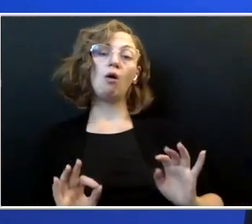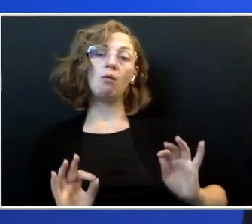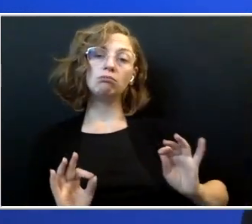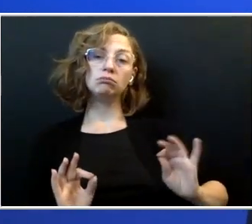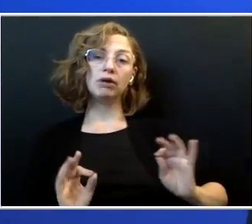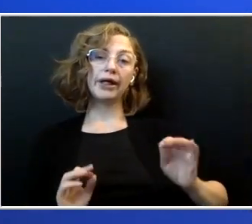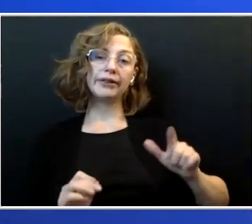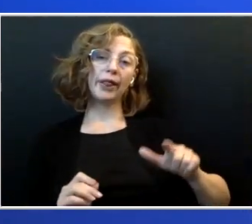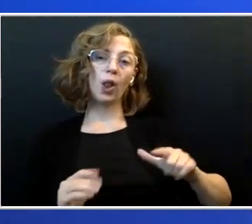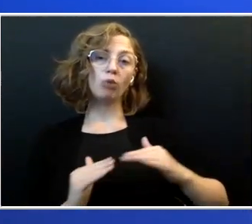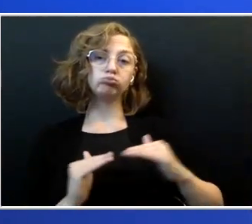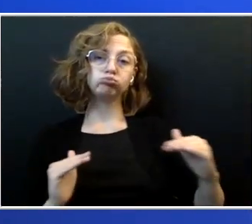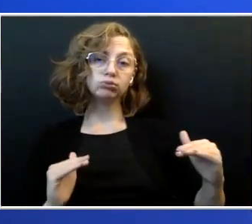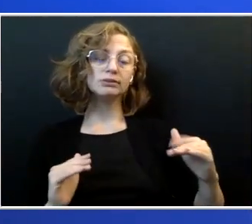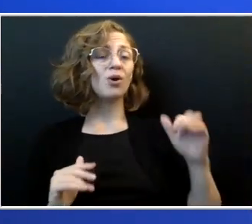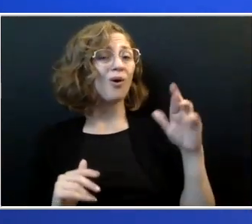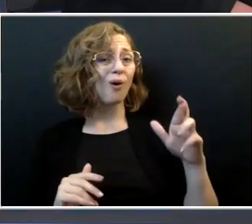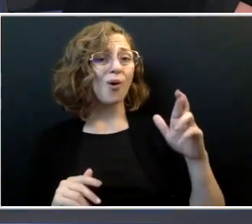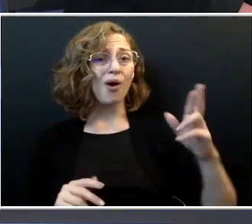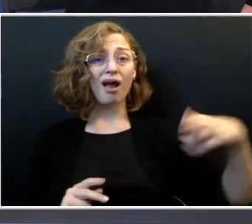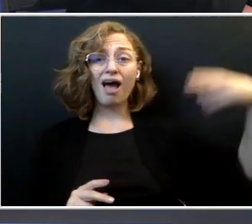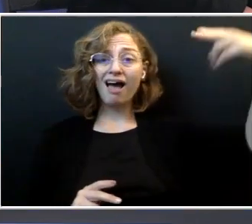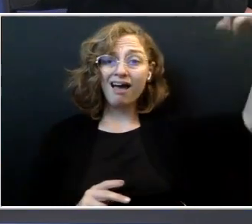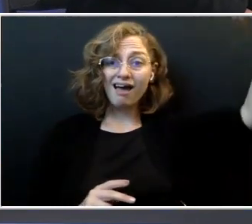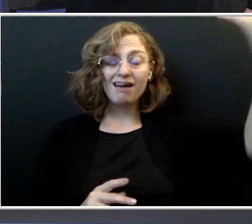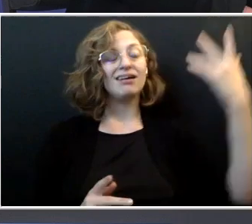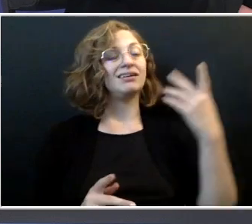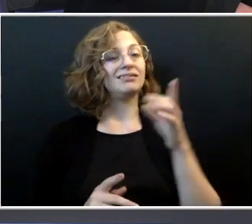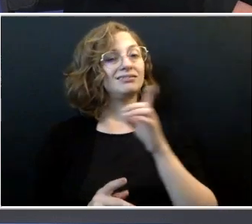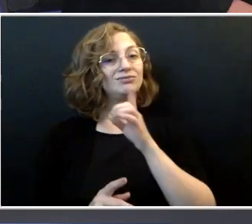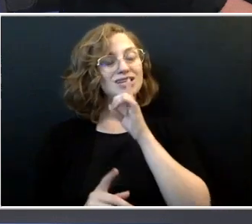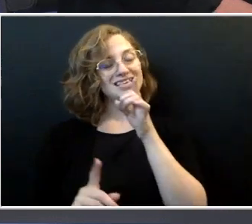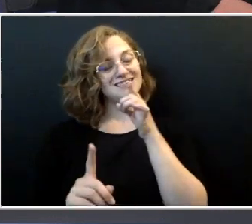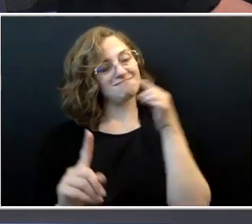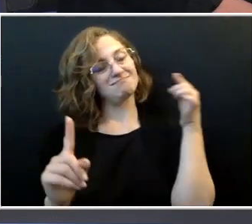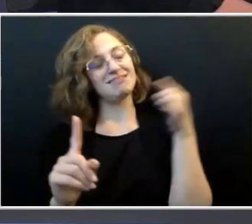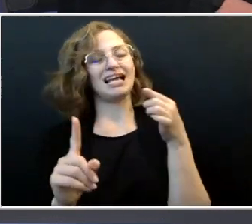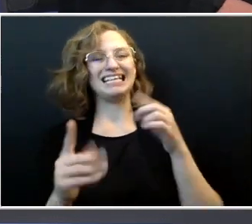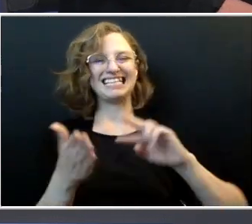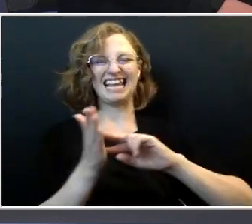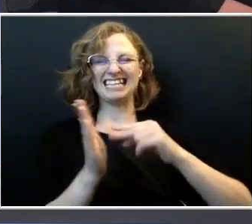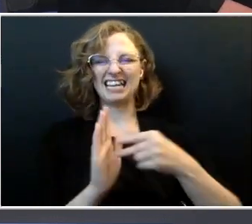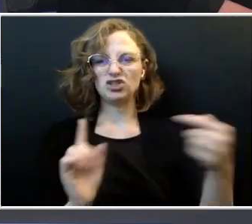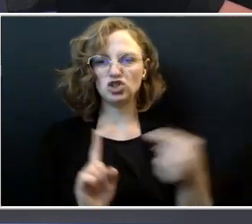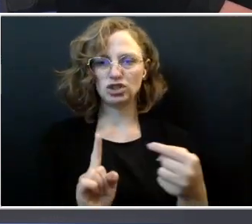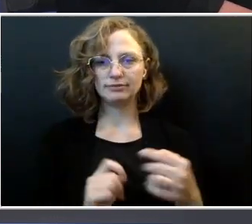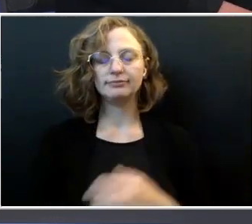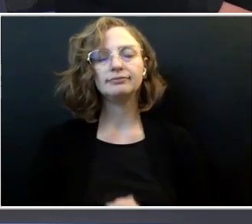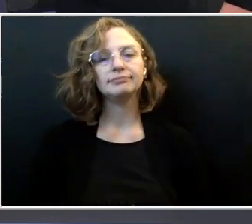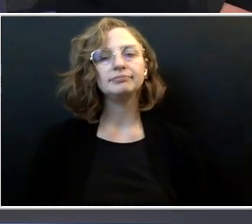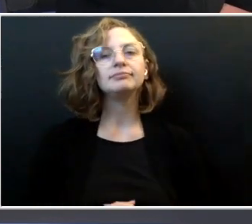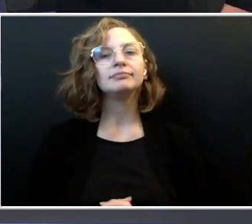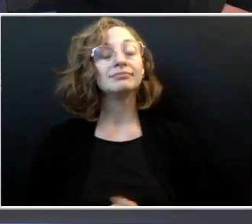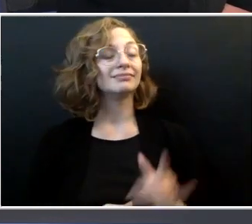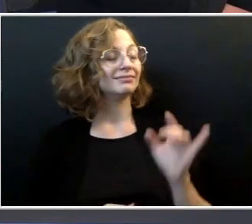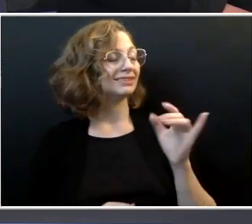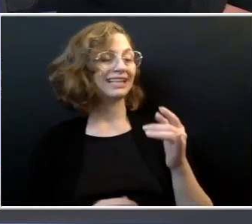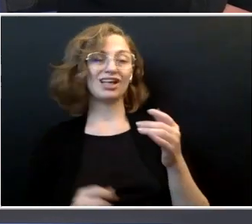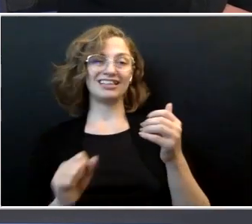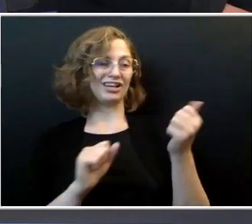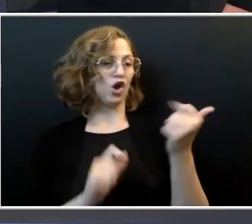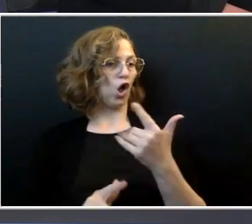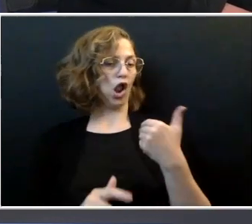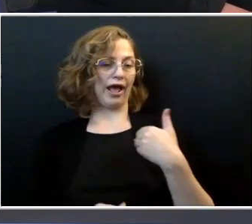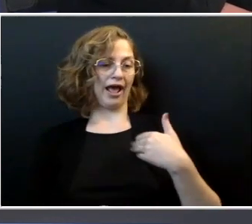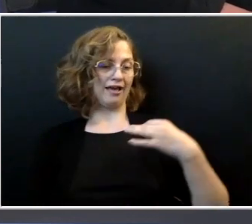that works for us is probably our best bet. Yeah, I think that I love that there are benefits at every end of it. And Yeah. I think as we get older, it becomes